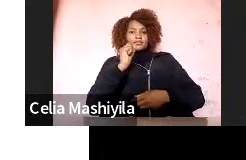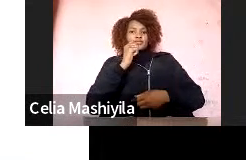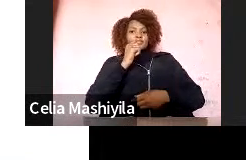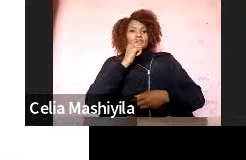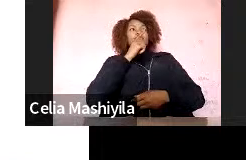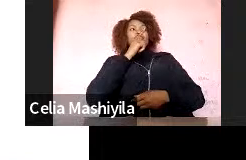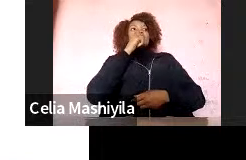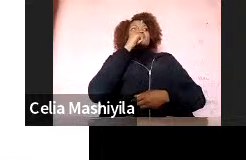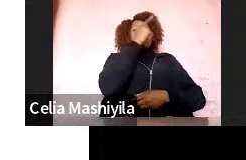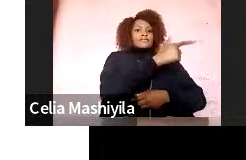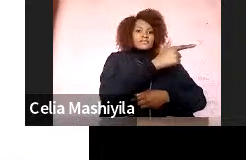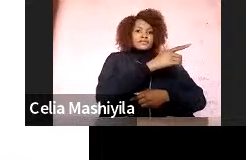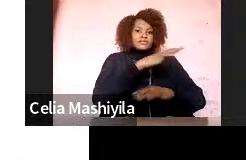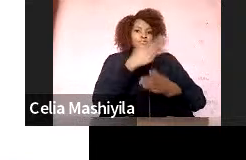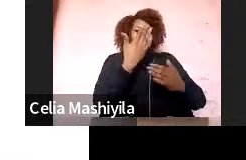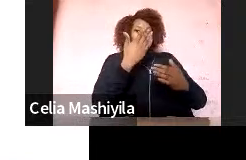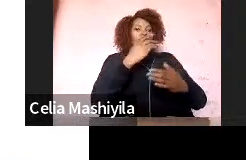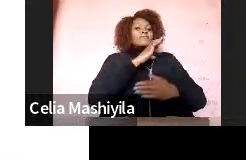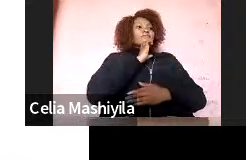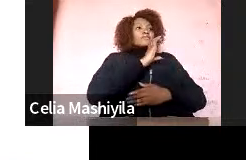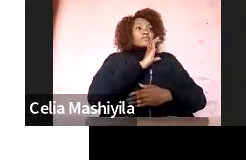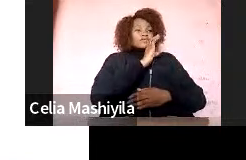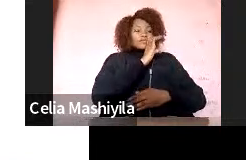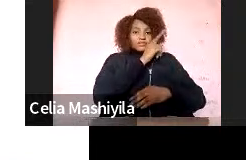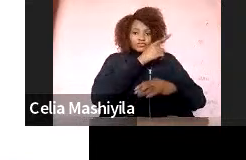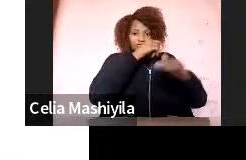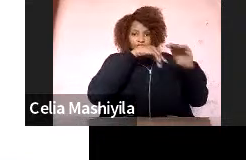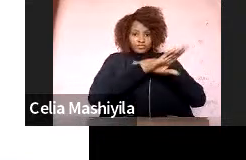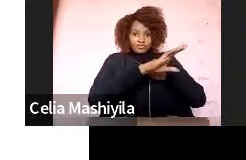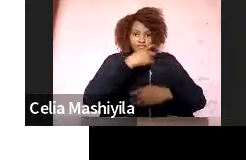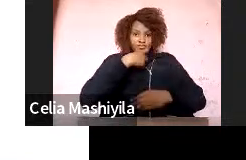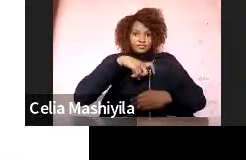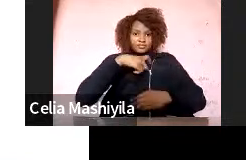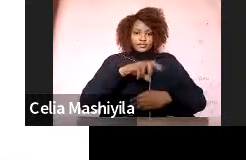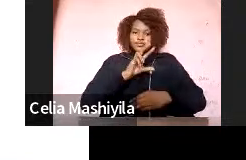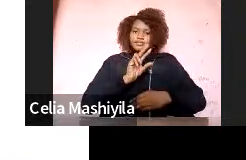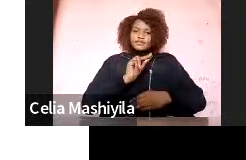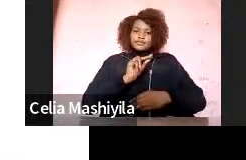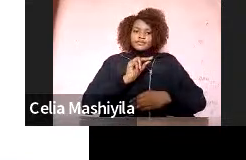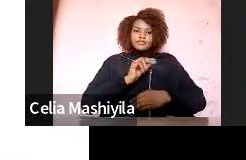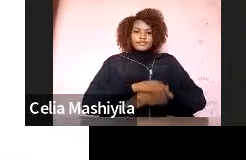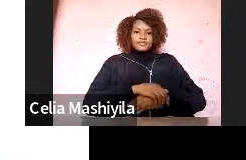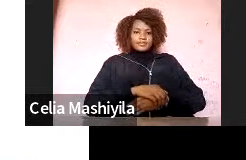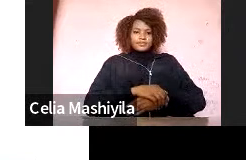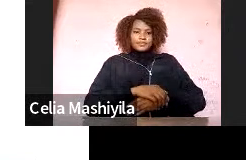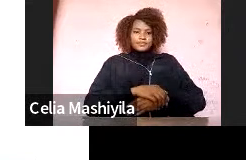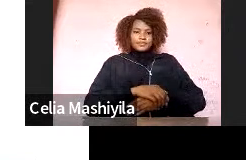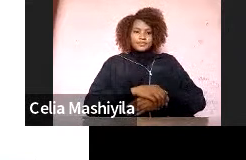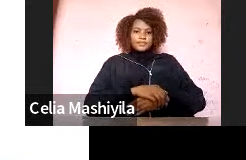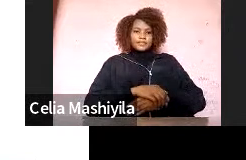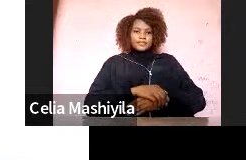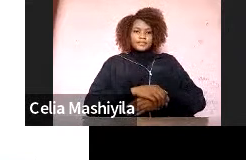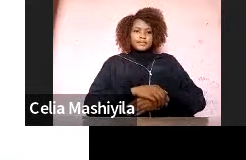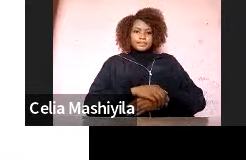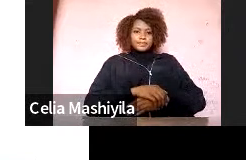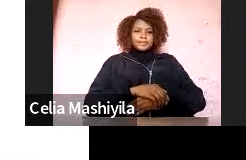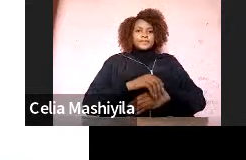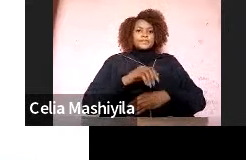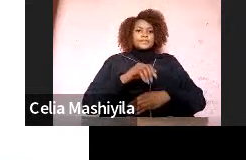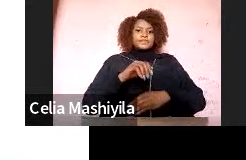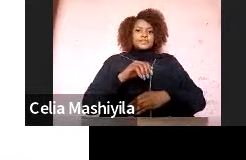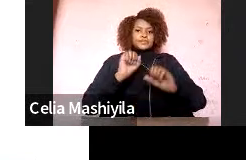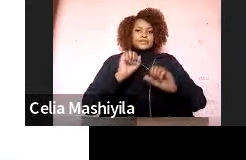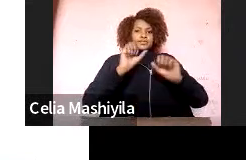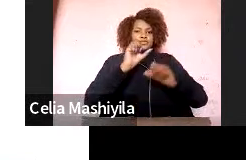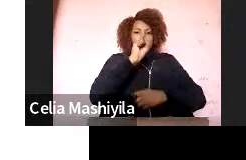to 69 of the Tax Administration Act, TAA, prohibits SARS to do so because tax matters are